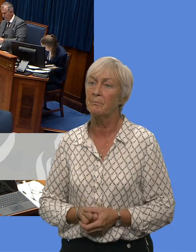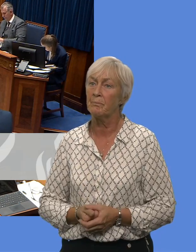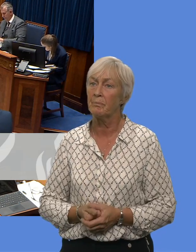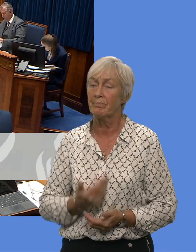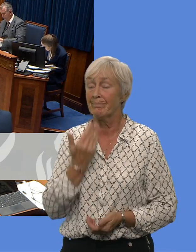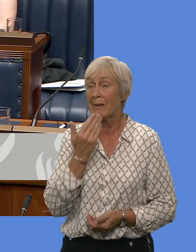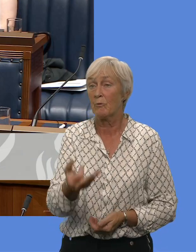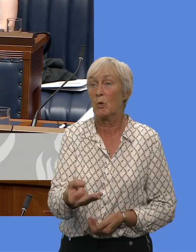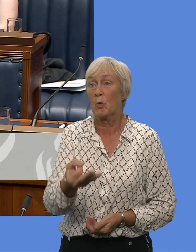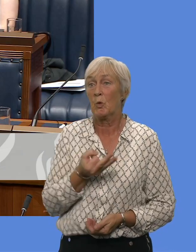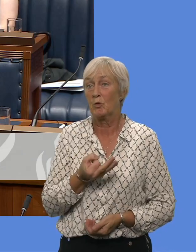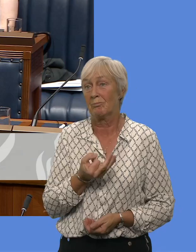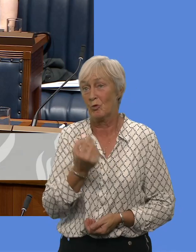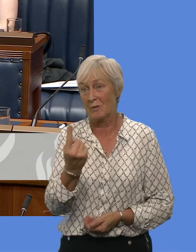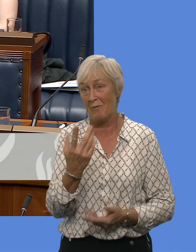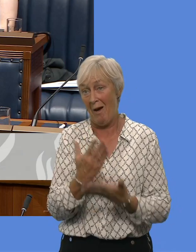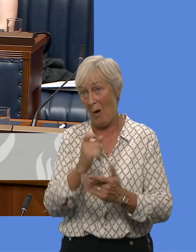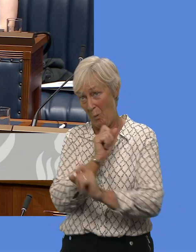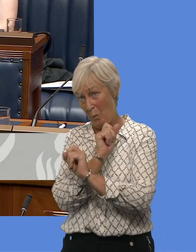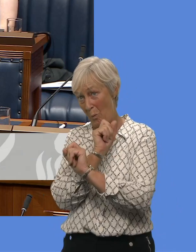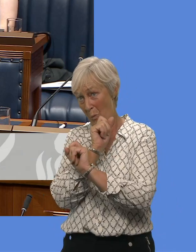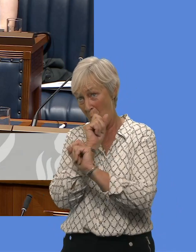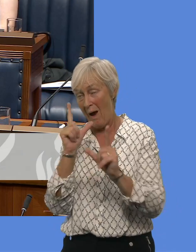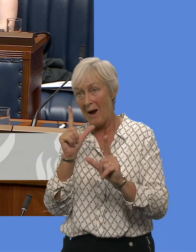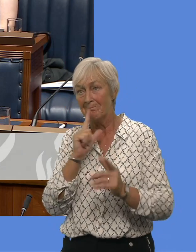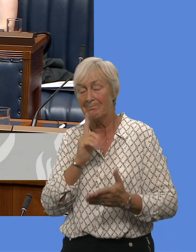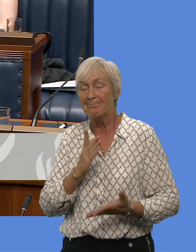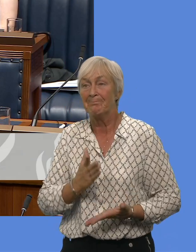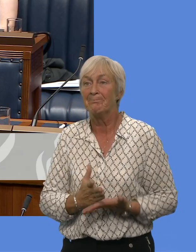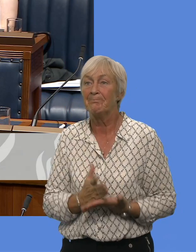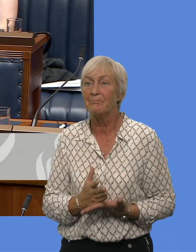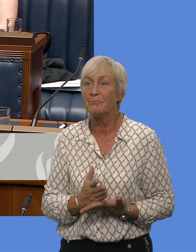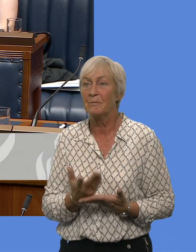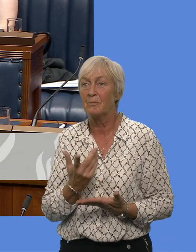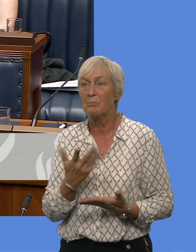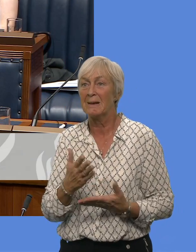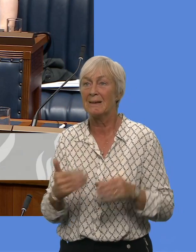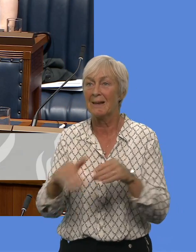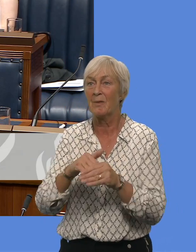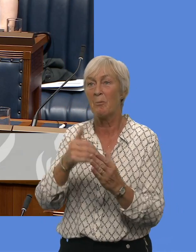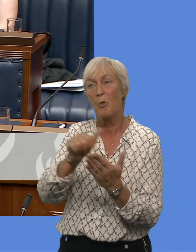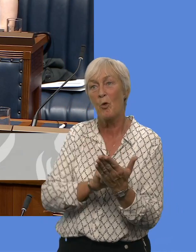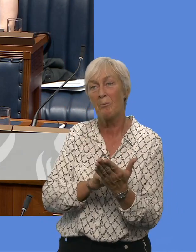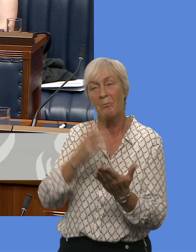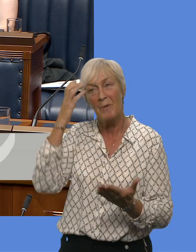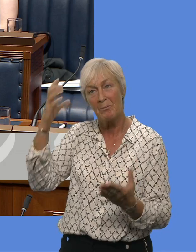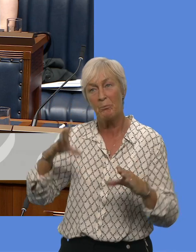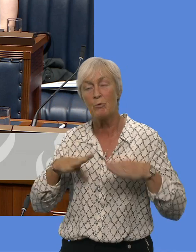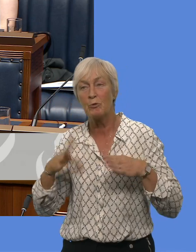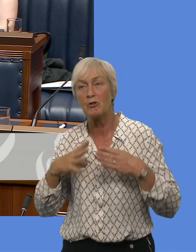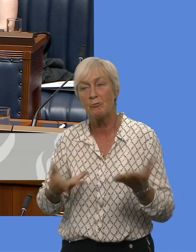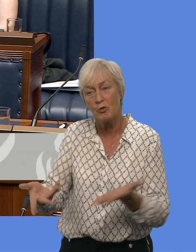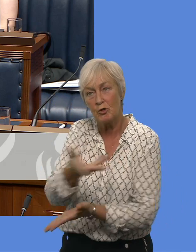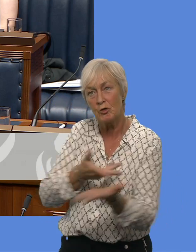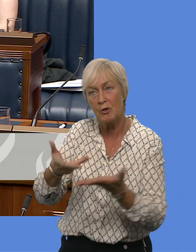for his question. As the member will be aware, I was somewhat involved in the programme for government preparations and discussions this morning